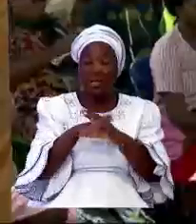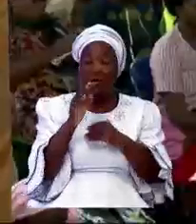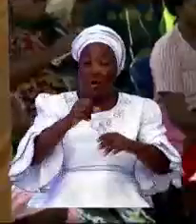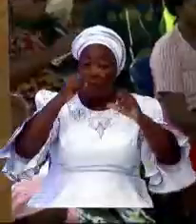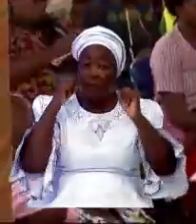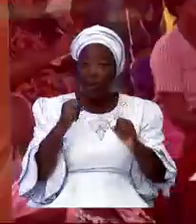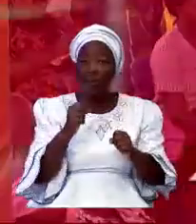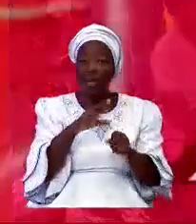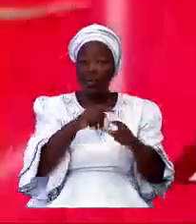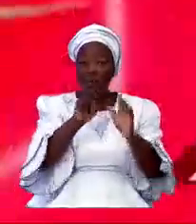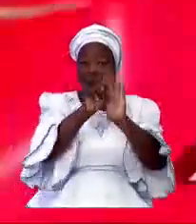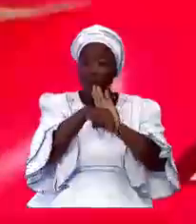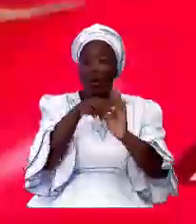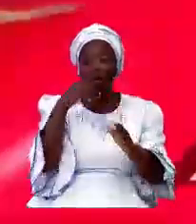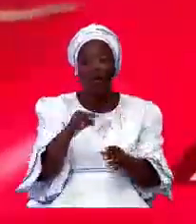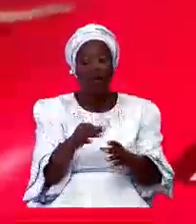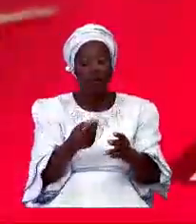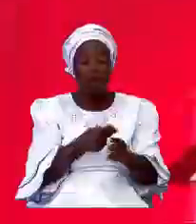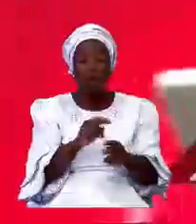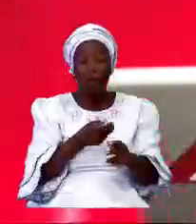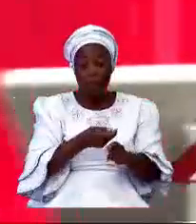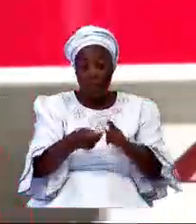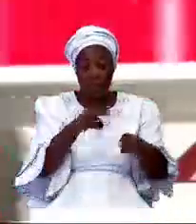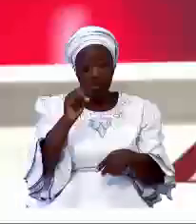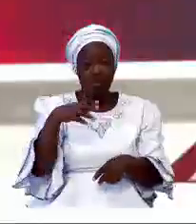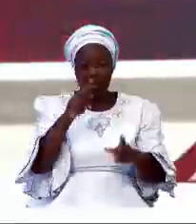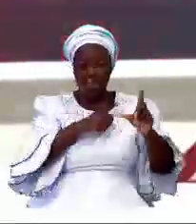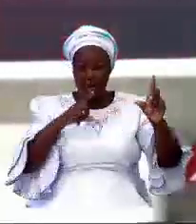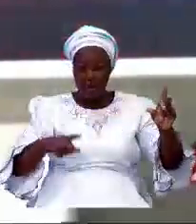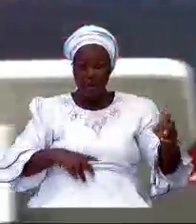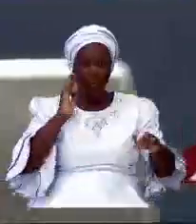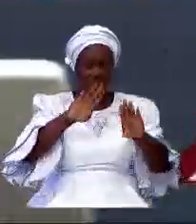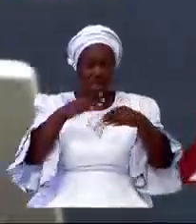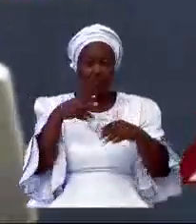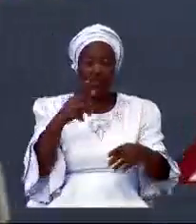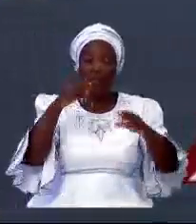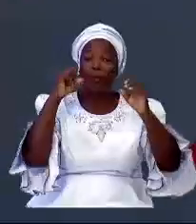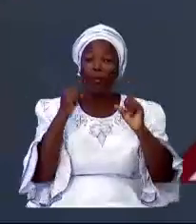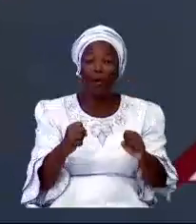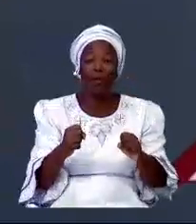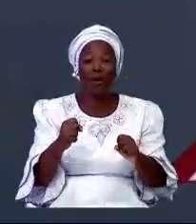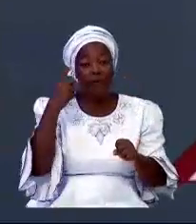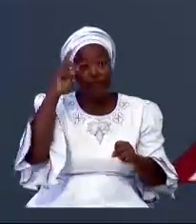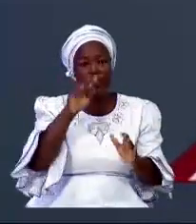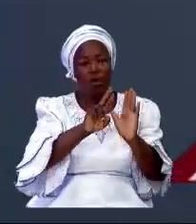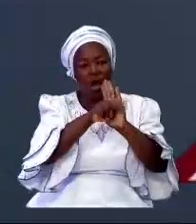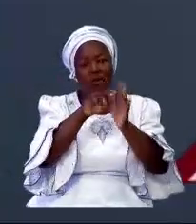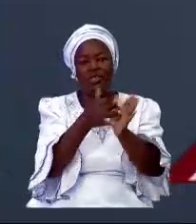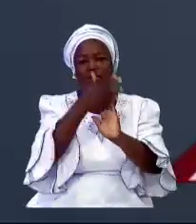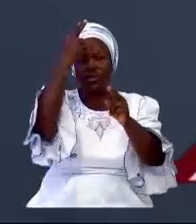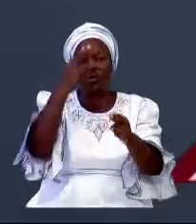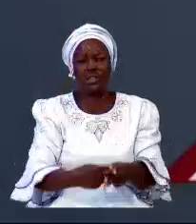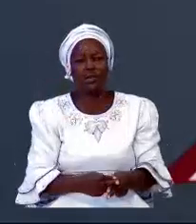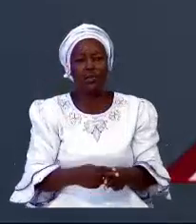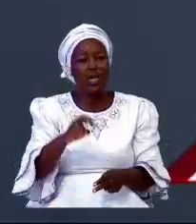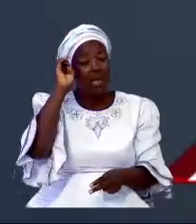of persecution. And in your hour of persecution, the Lord will give